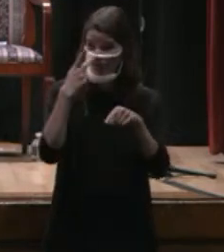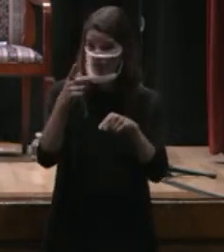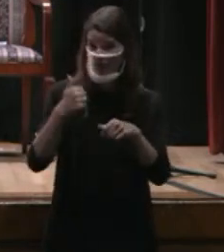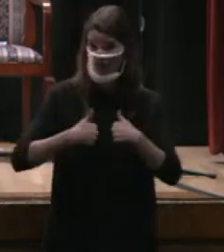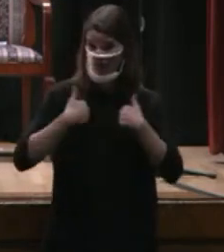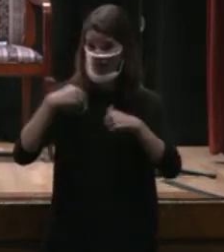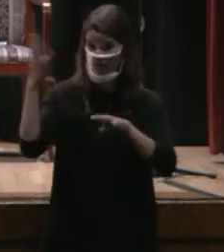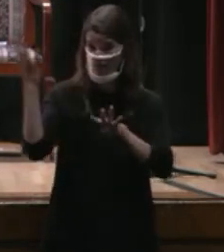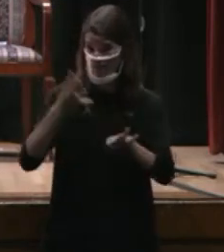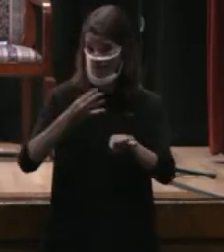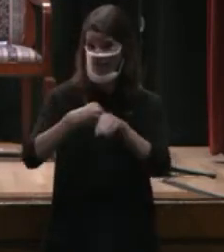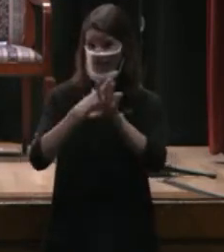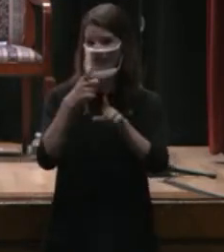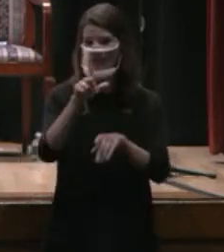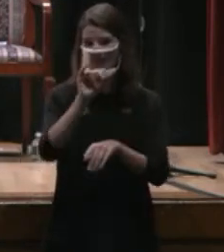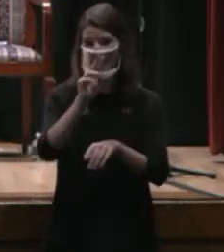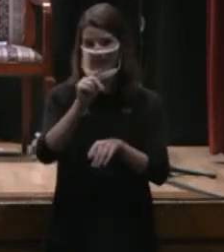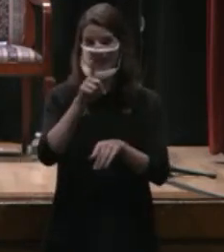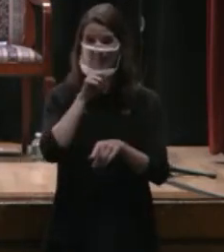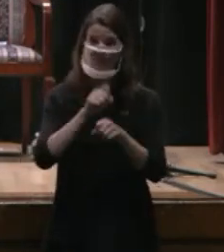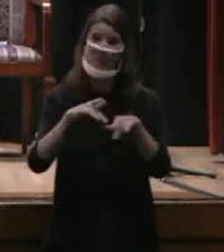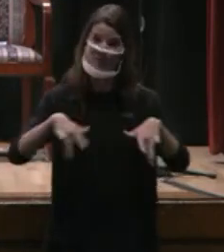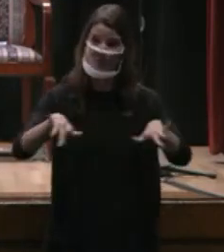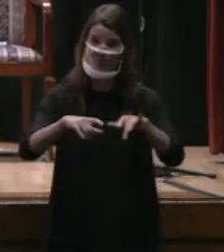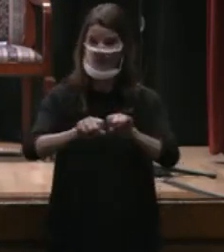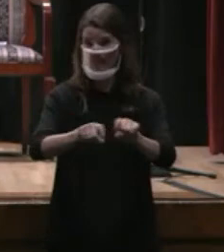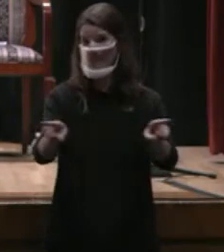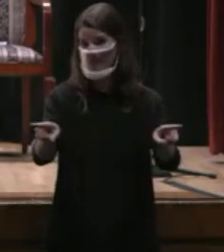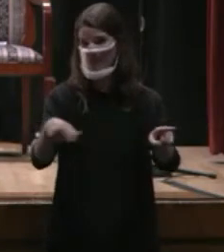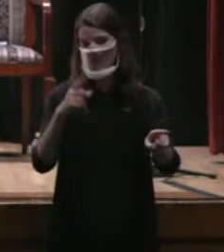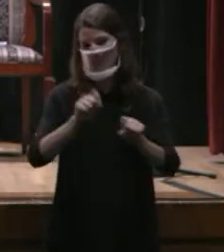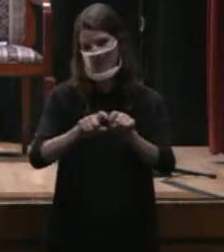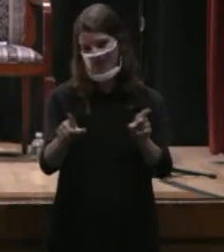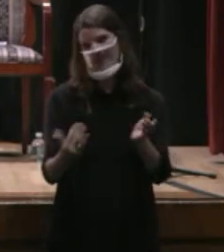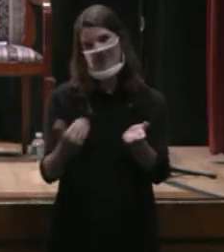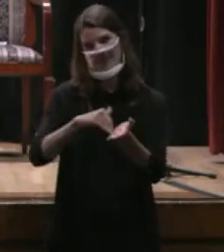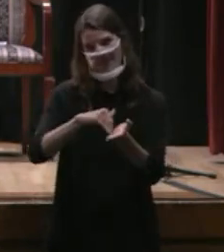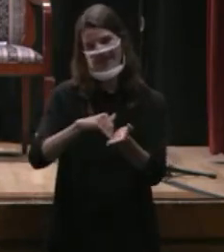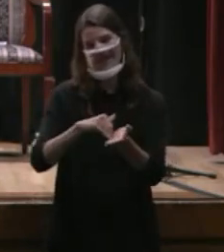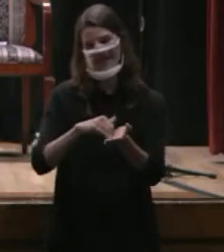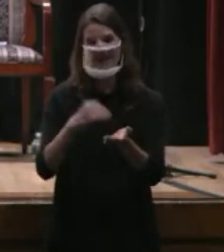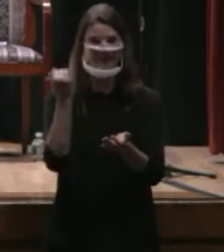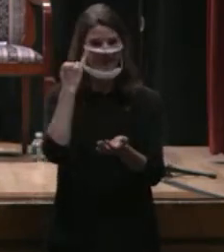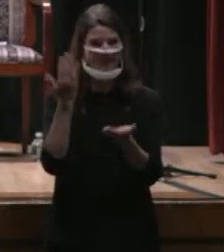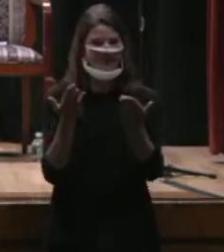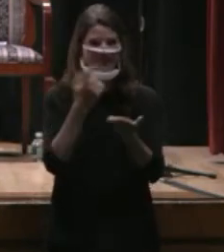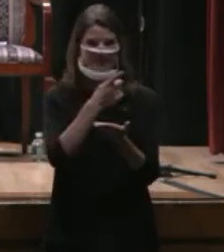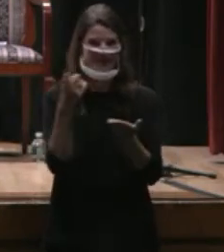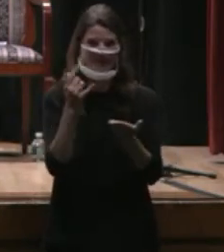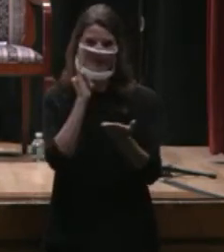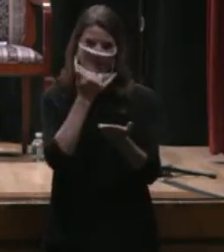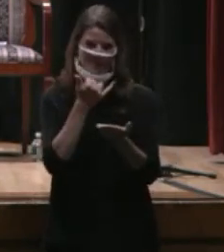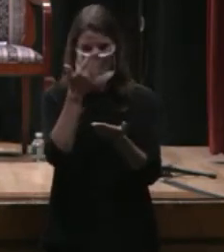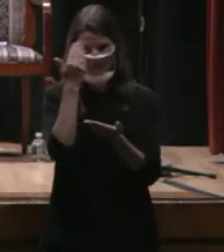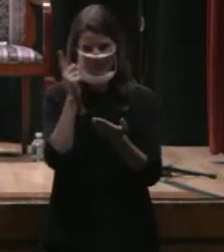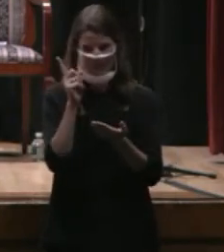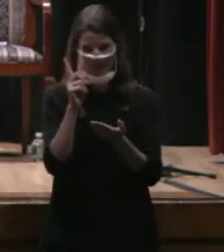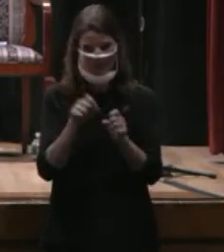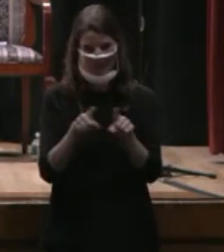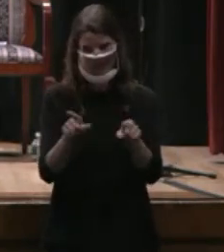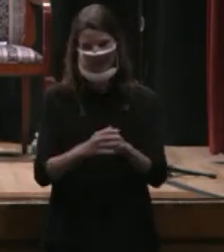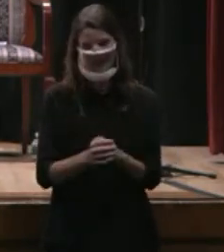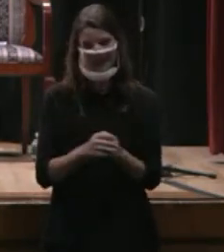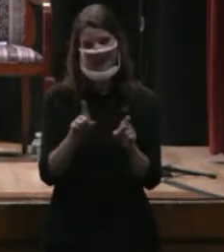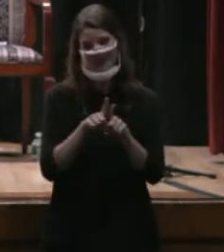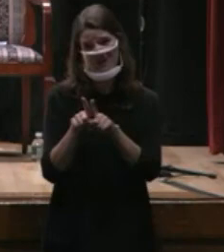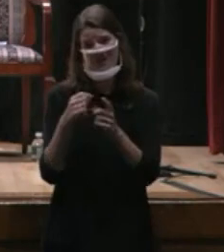live, you have the link for the actual recording that we will send back out again to you just in case you've misplaced that. I